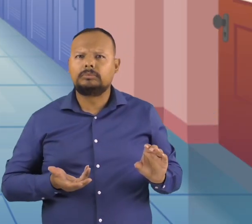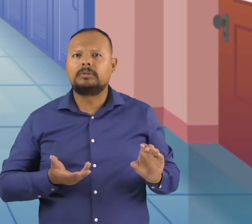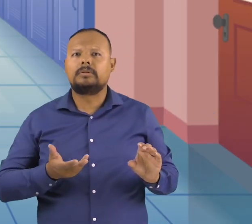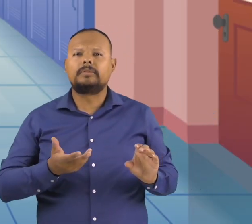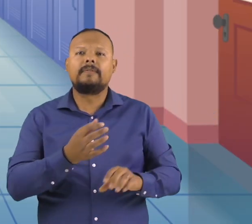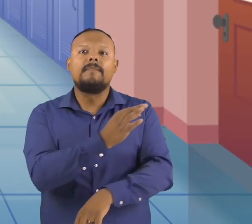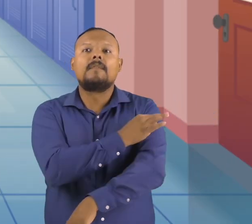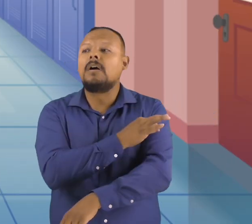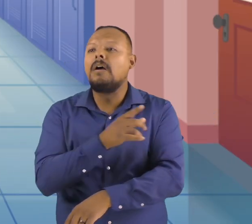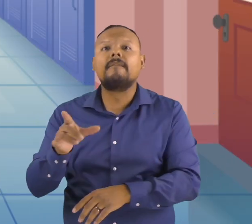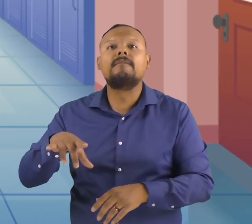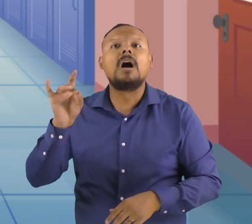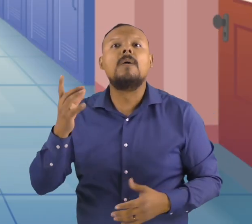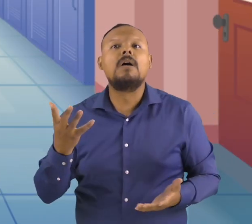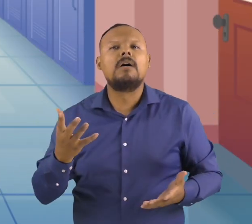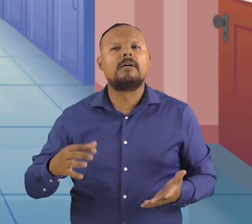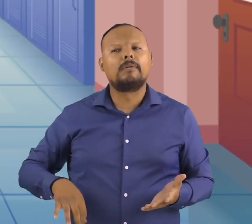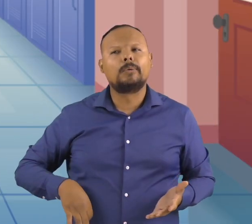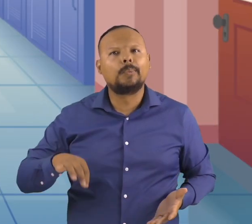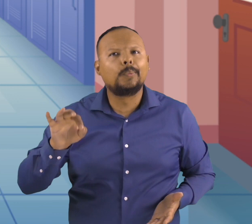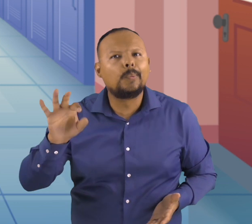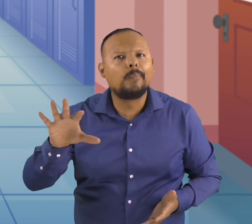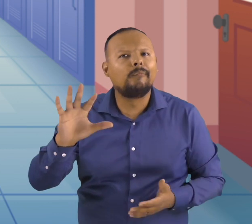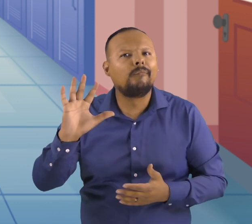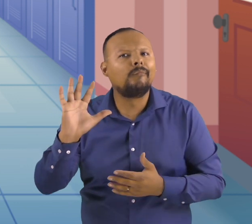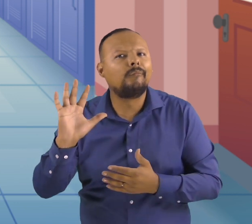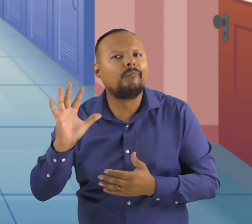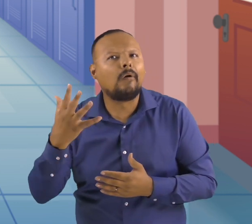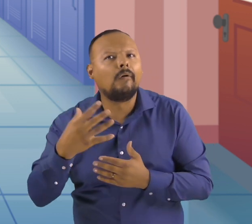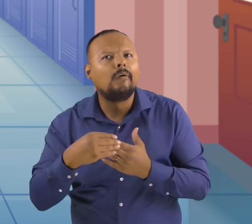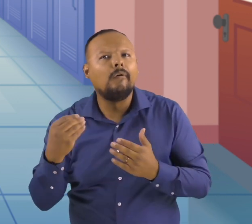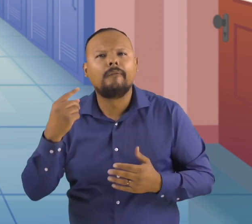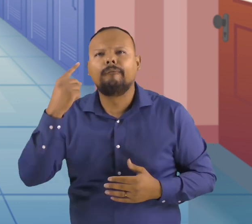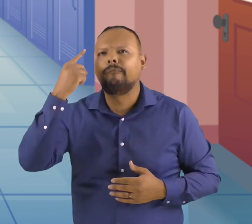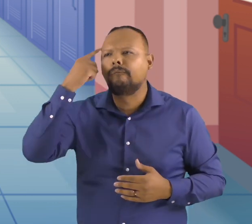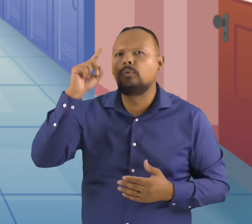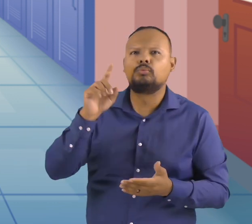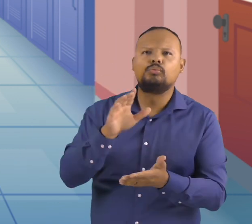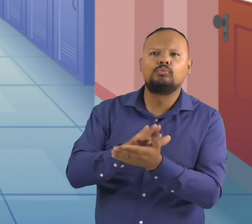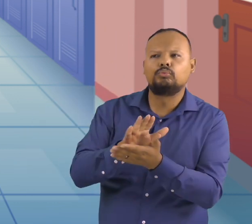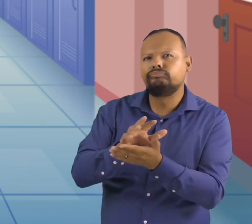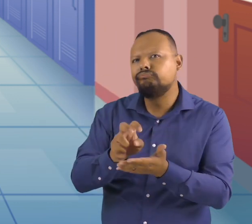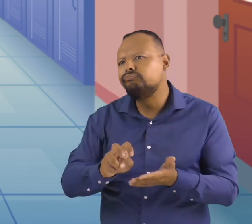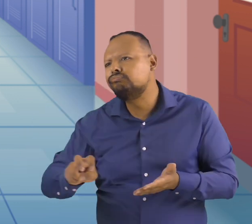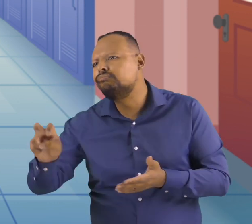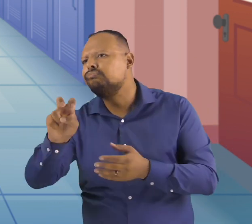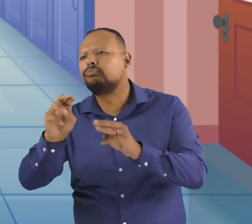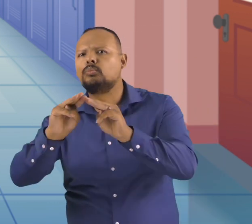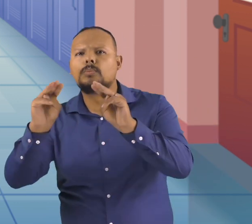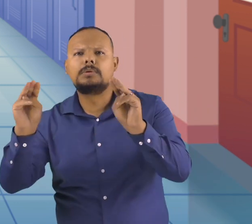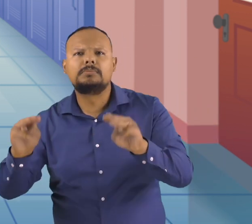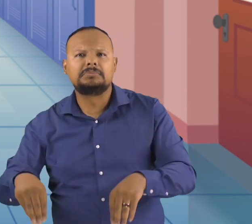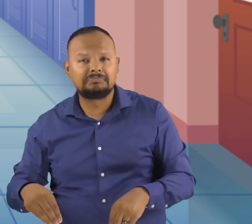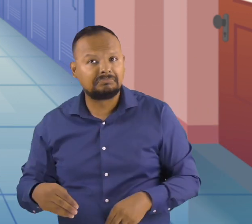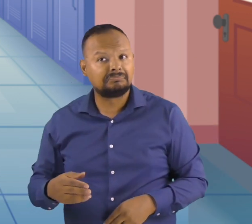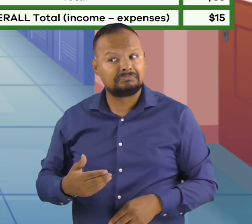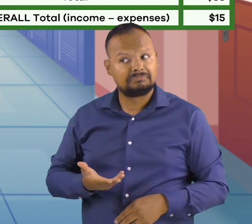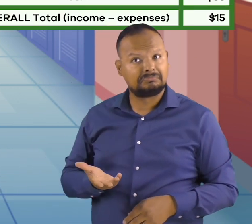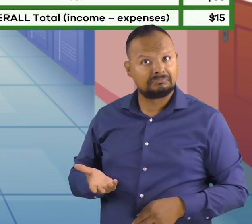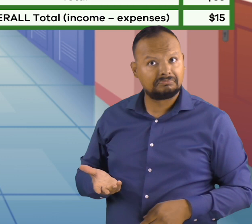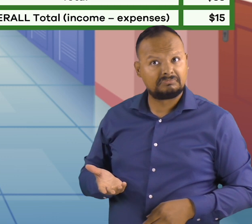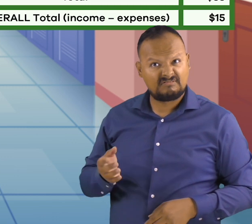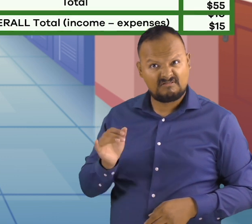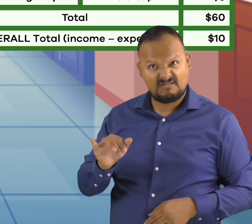Frankie finds out she has to contribute $5 to her school if she wants to go on a field trip to the museum.